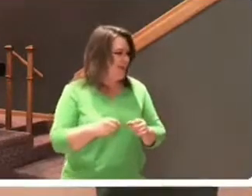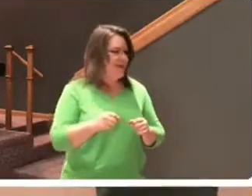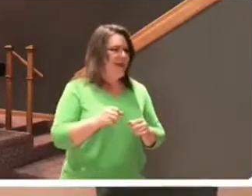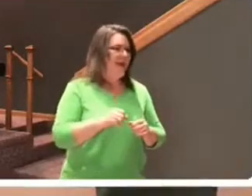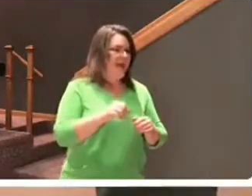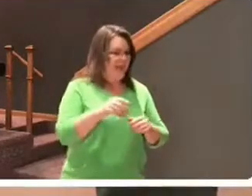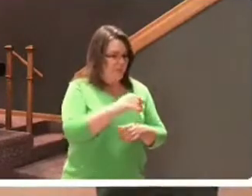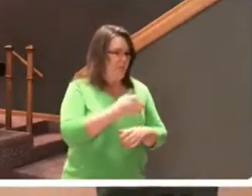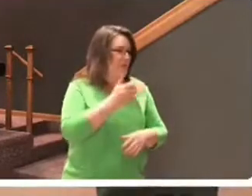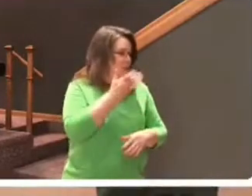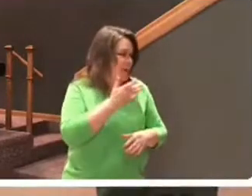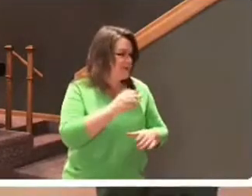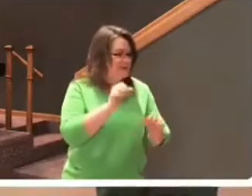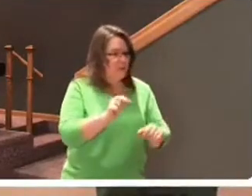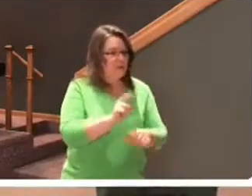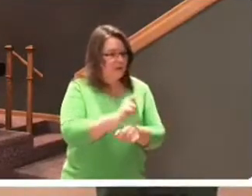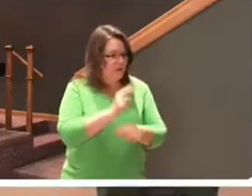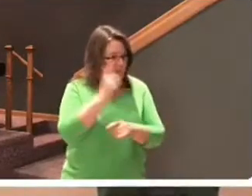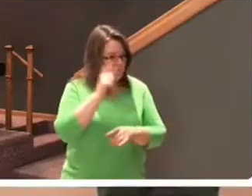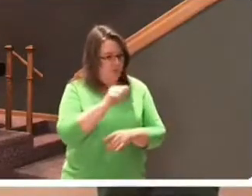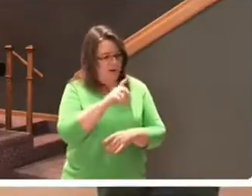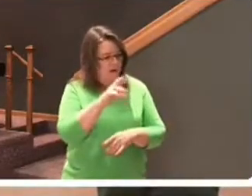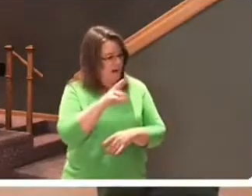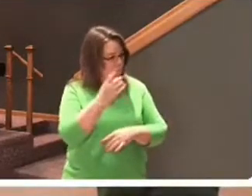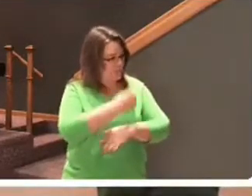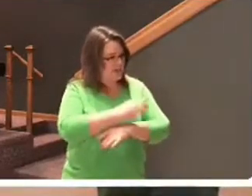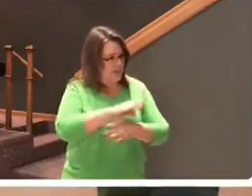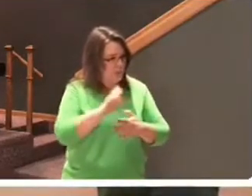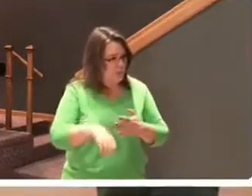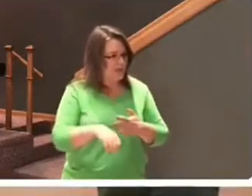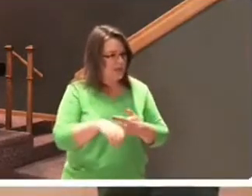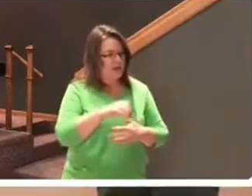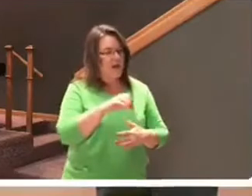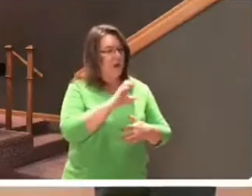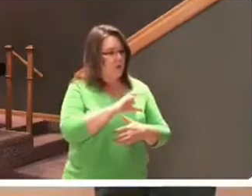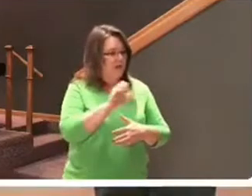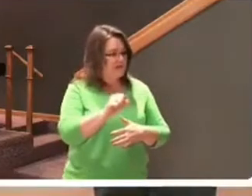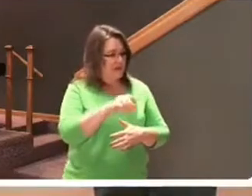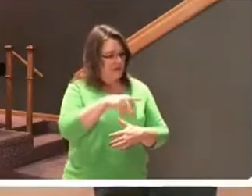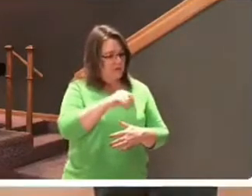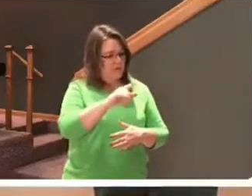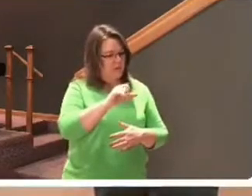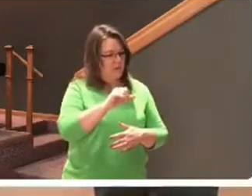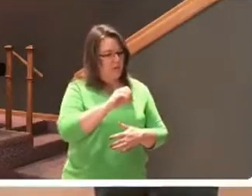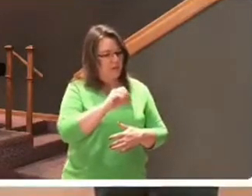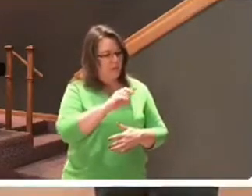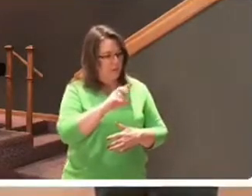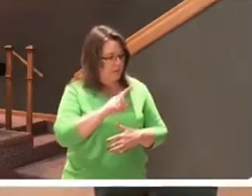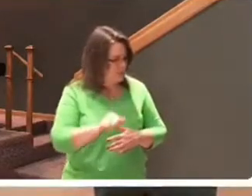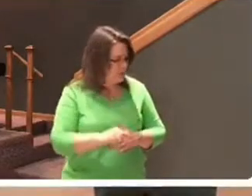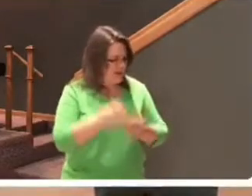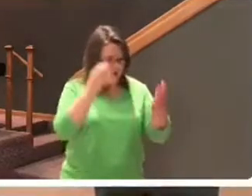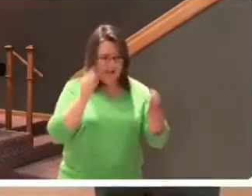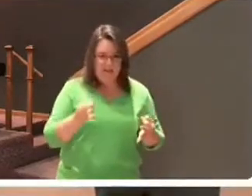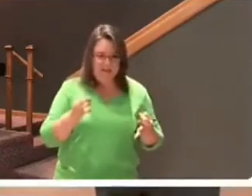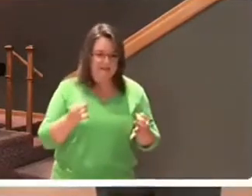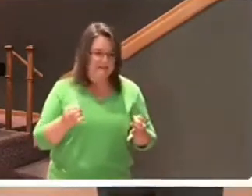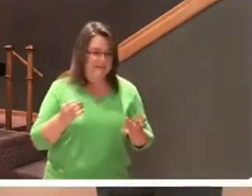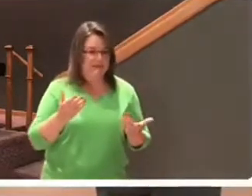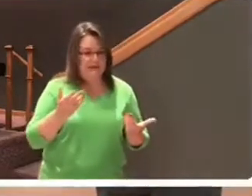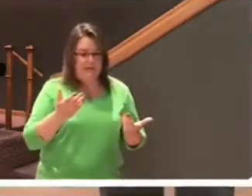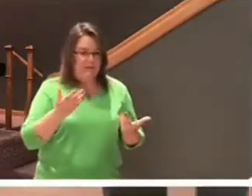for Creekside Palooza coming up on Labor Day weekend and, you know, and different things. And the decision to push forward, even not